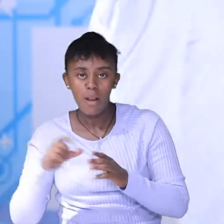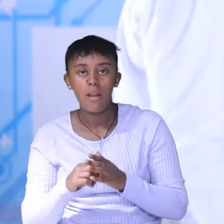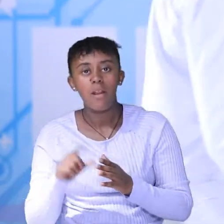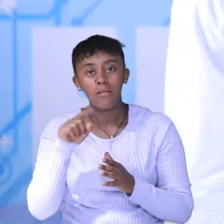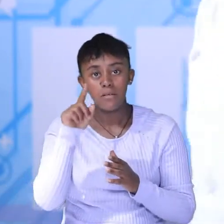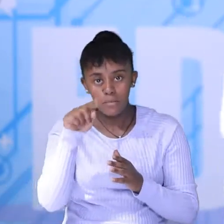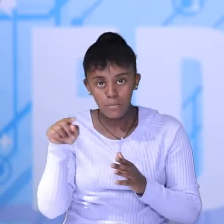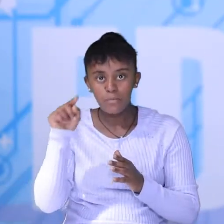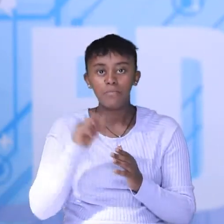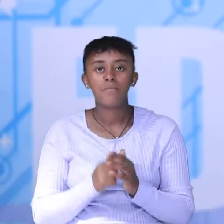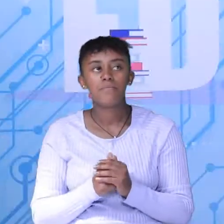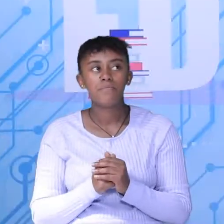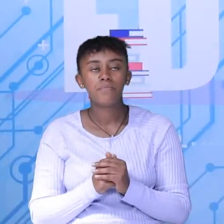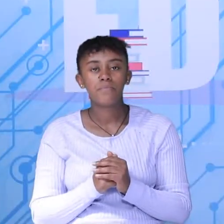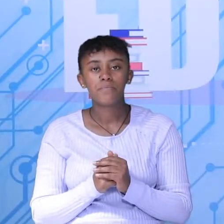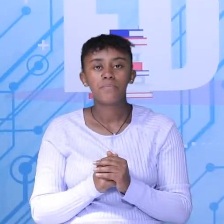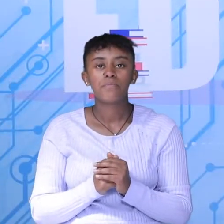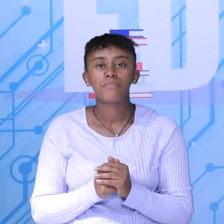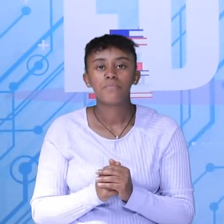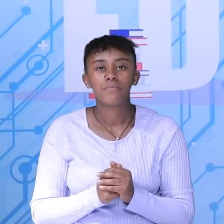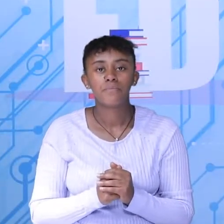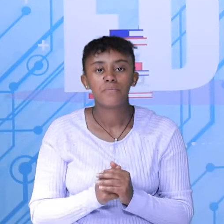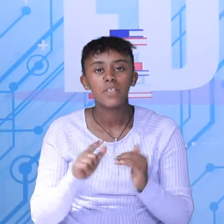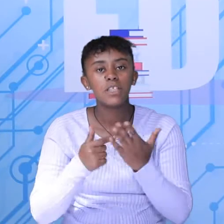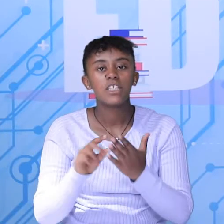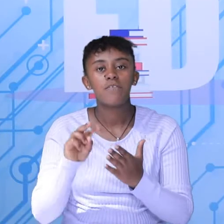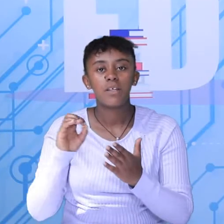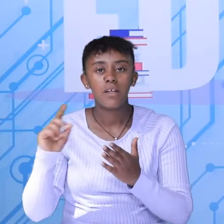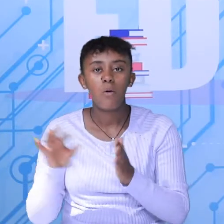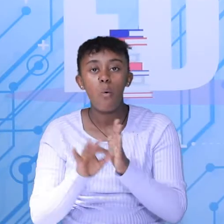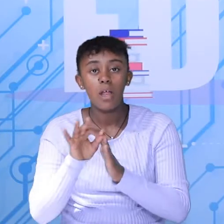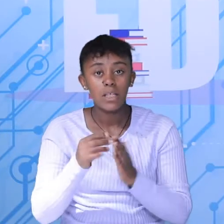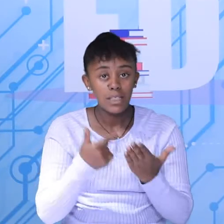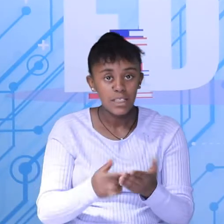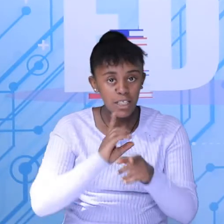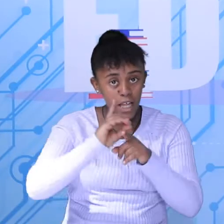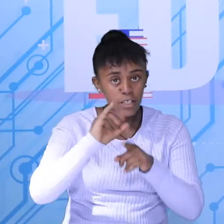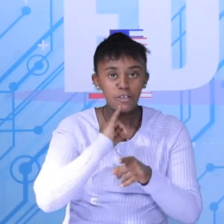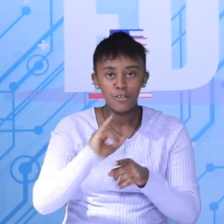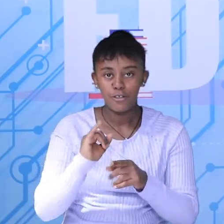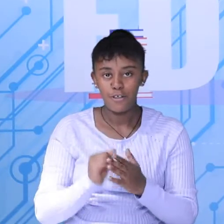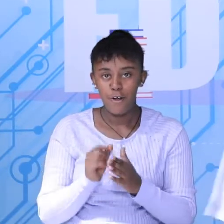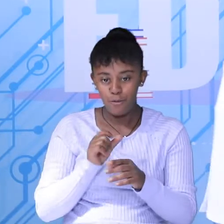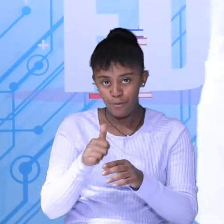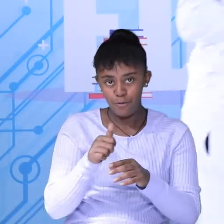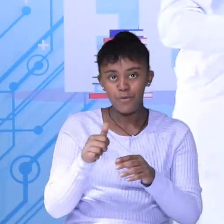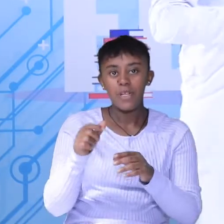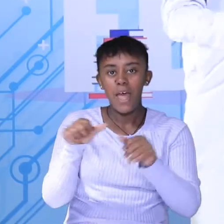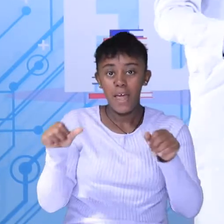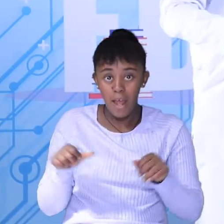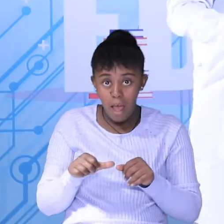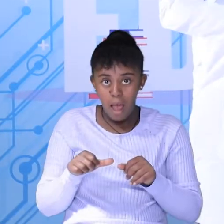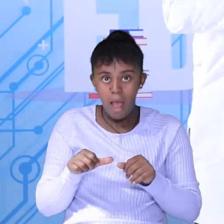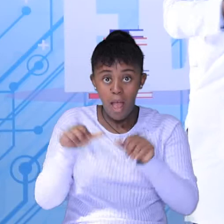it's symbolized by a Greek letter mu. And it's a vector quantity, and its direction is along the area. Actually, when we